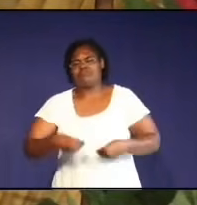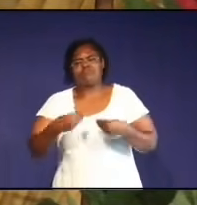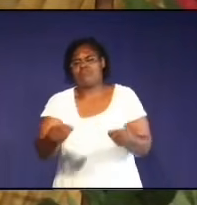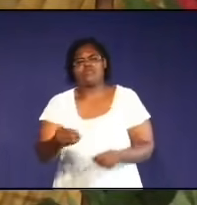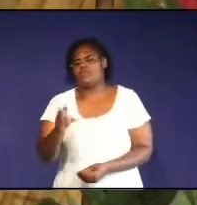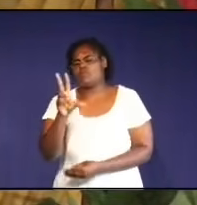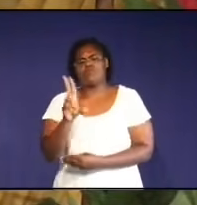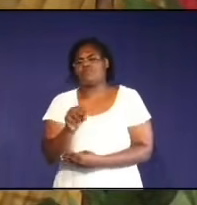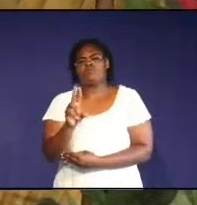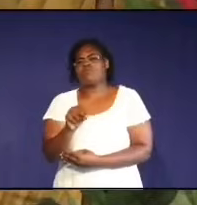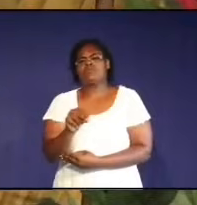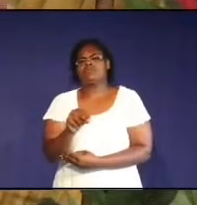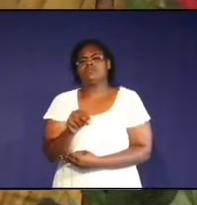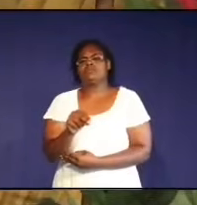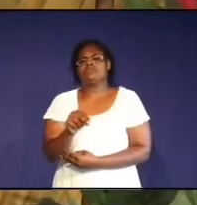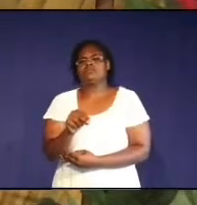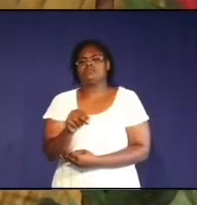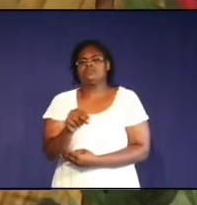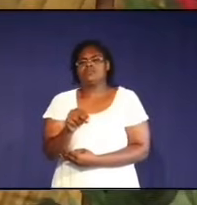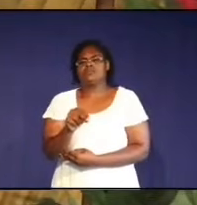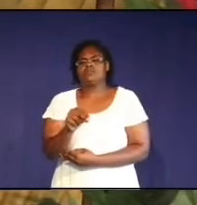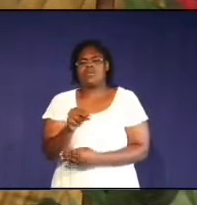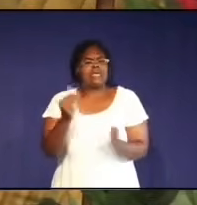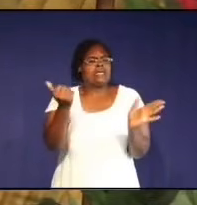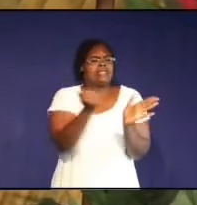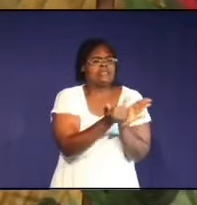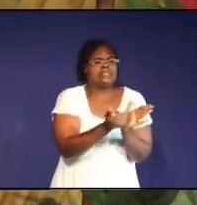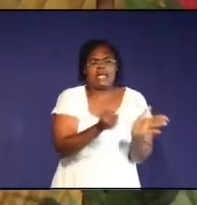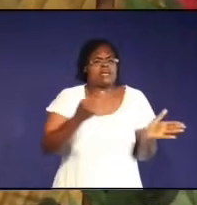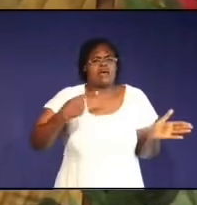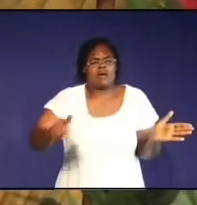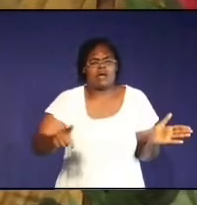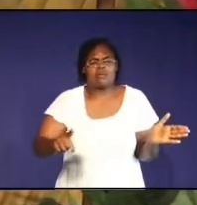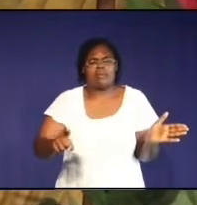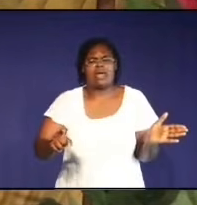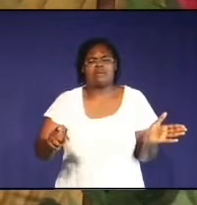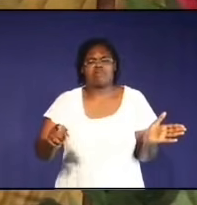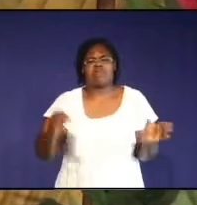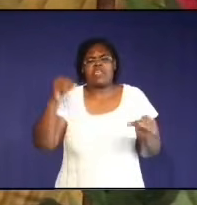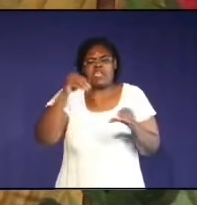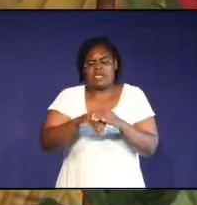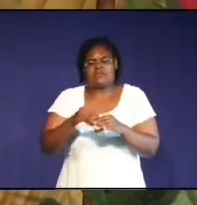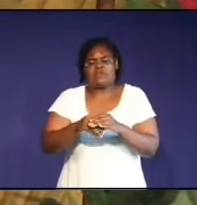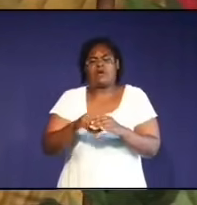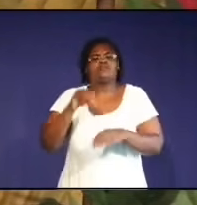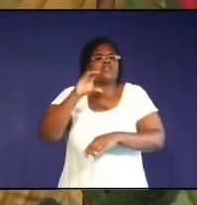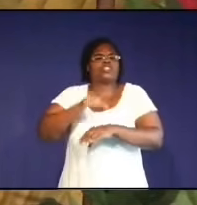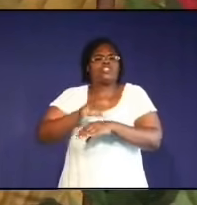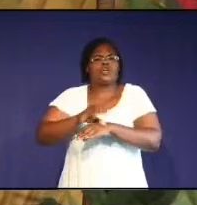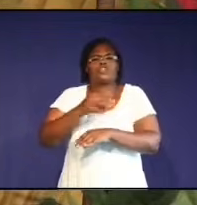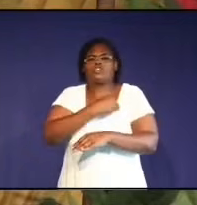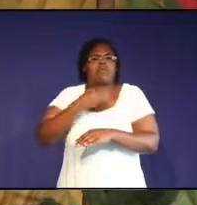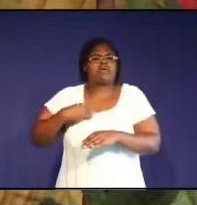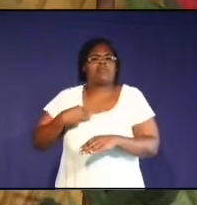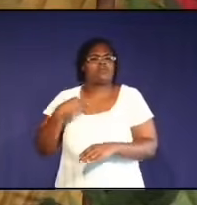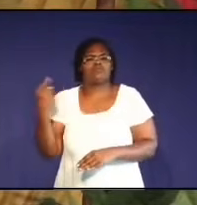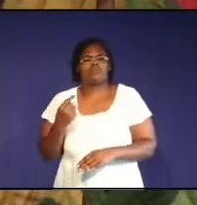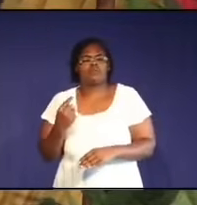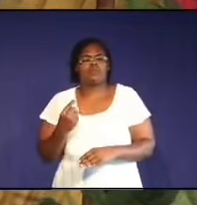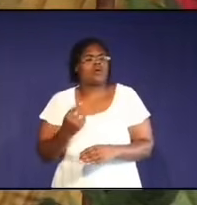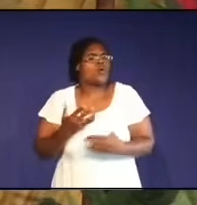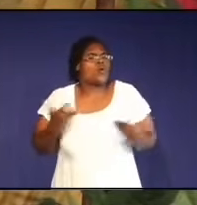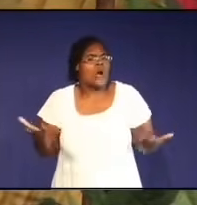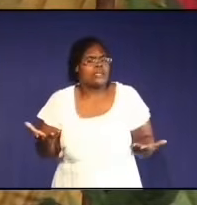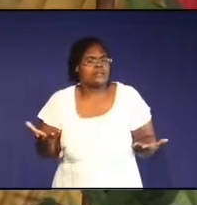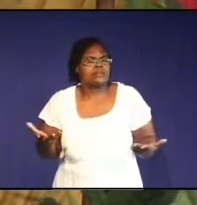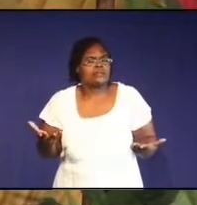sealing will not come by church membership only. It comes by obedience to the plain, thus